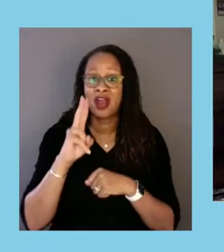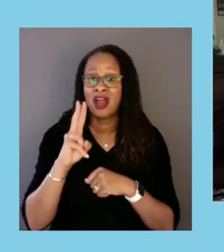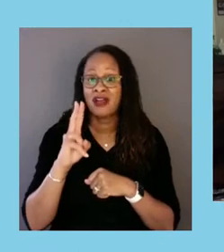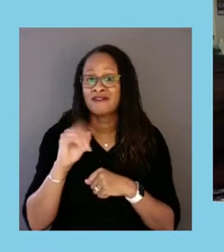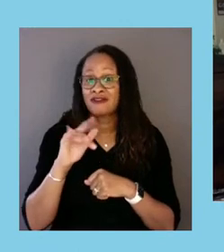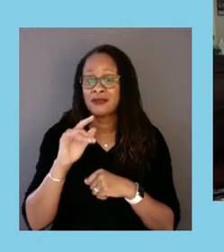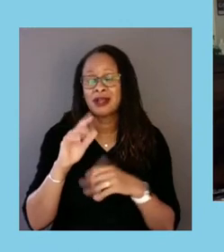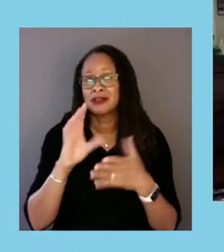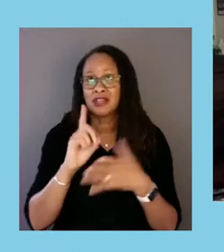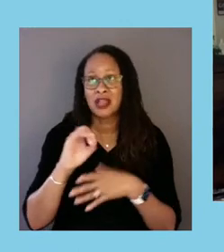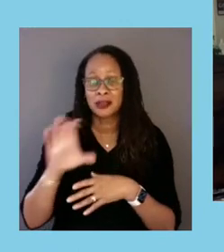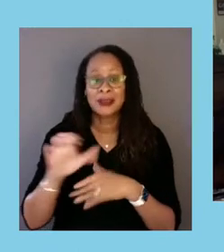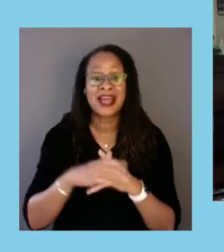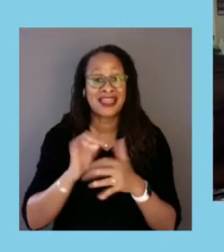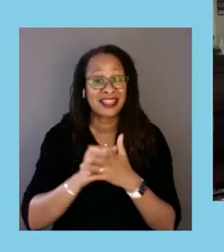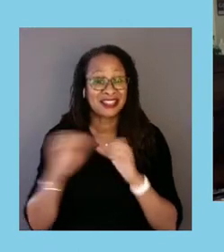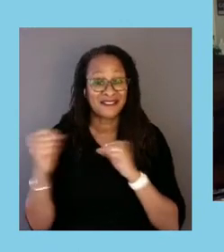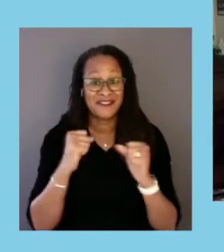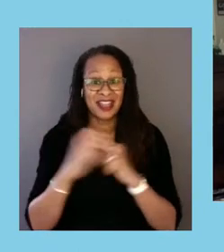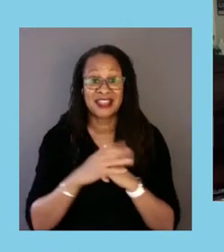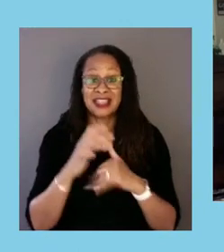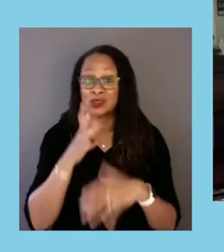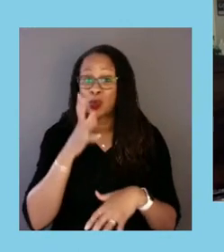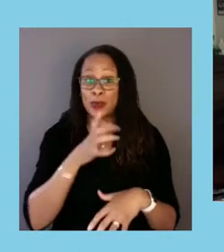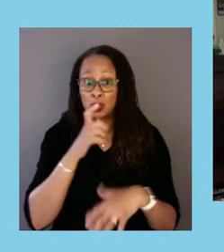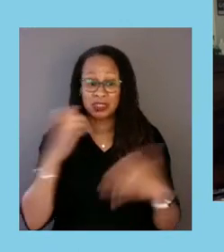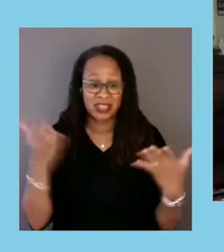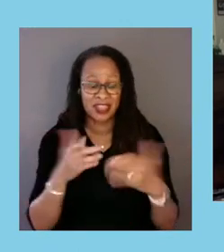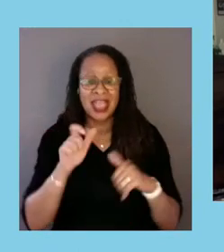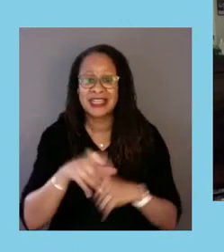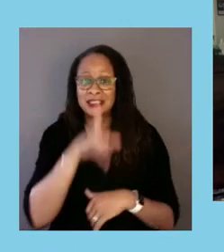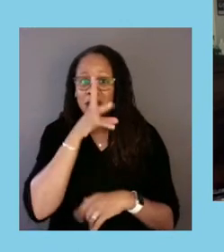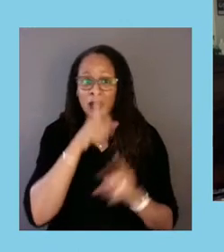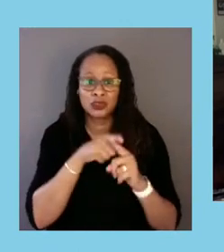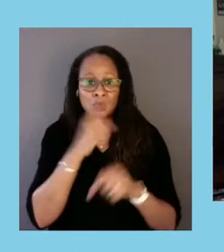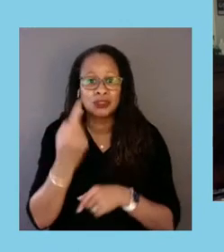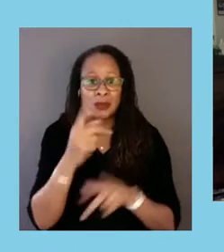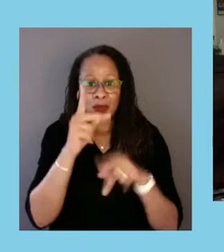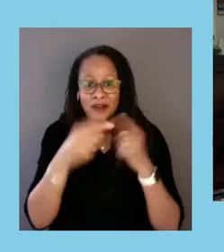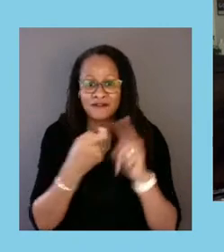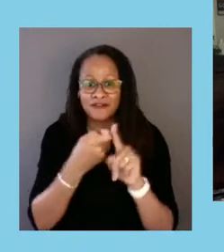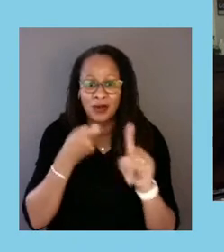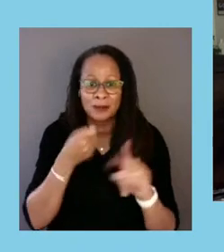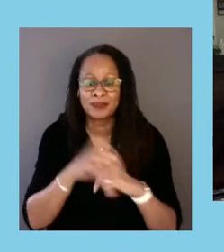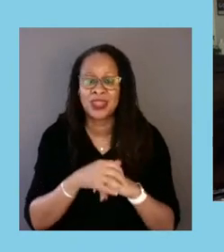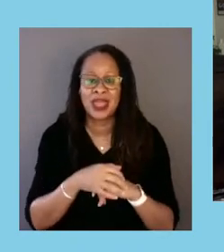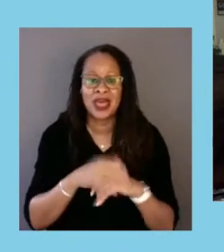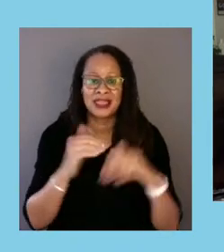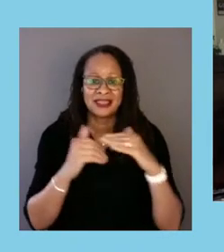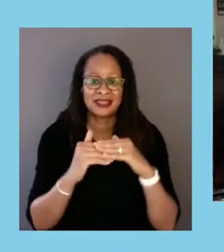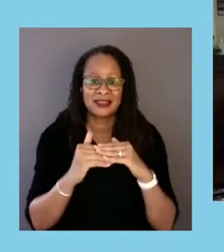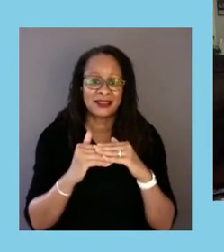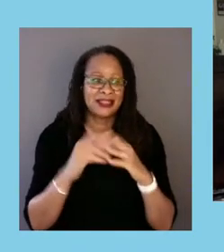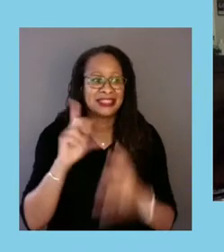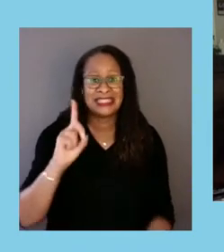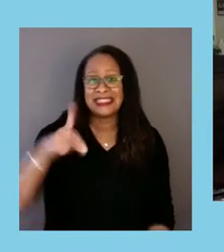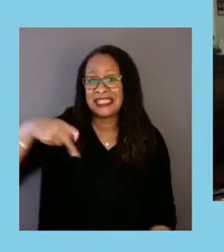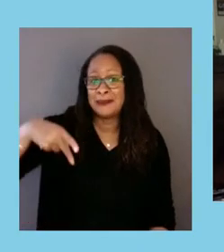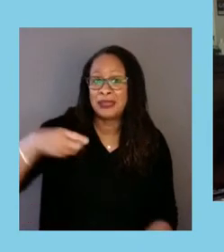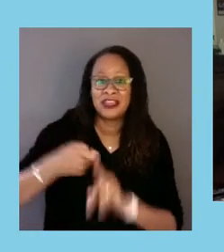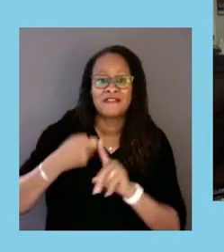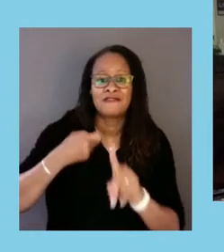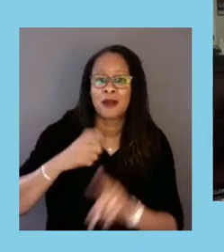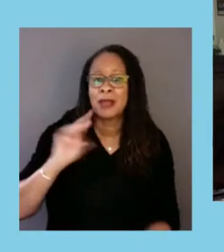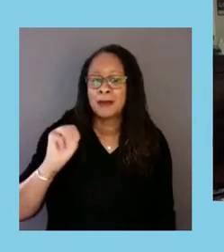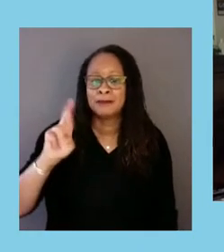a woman that's in there like, okay, I need to like talk to somebody from, you know, that's below the DP from Mr. Soul, you know, or